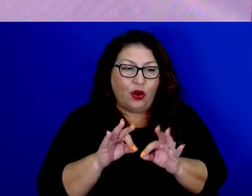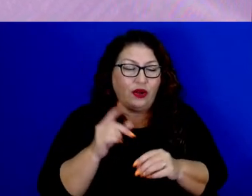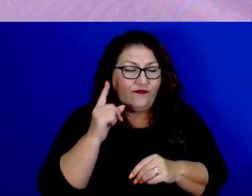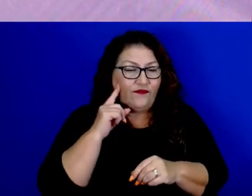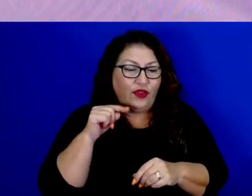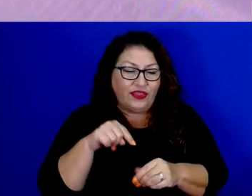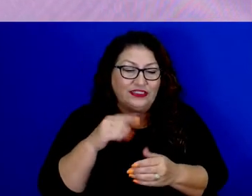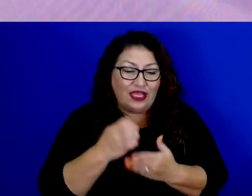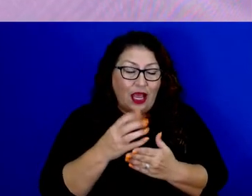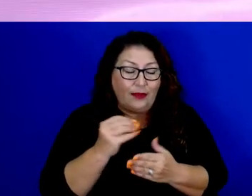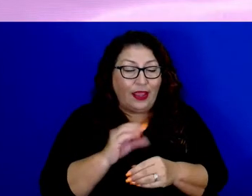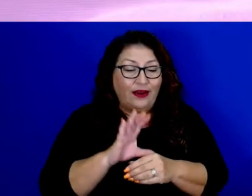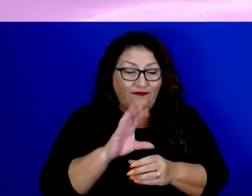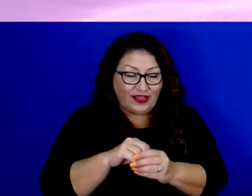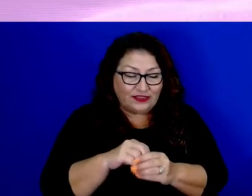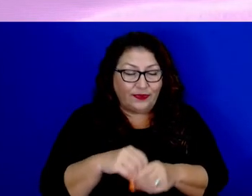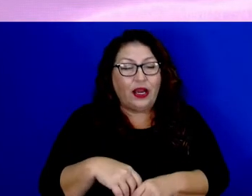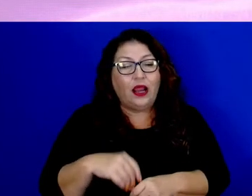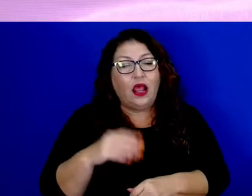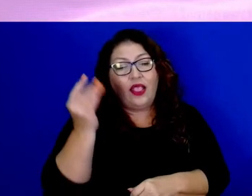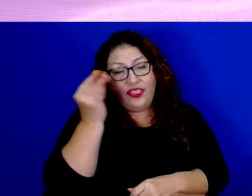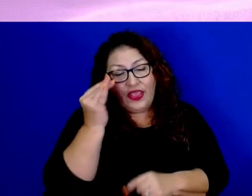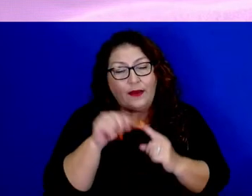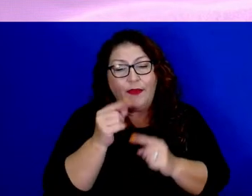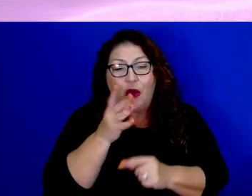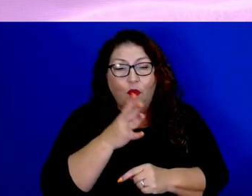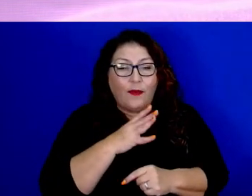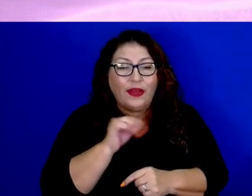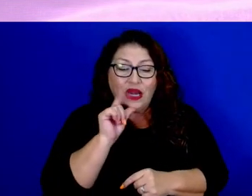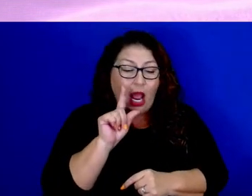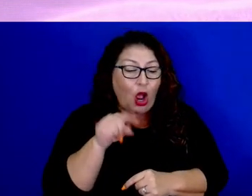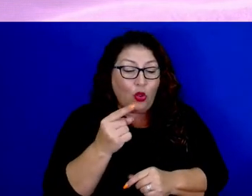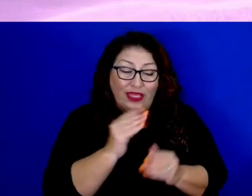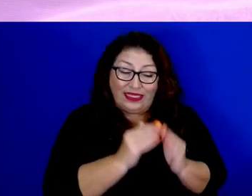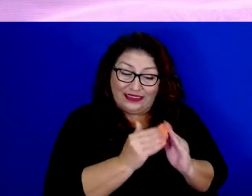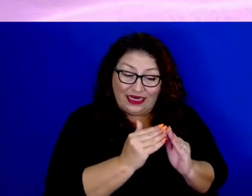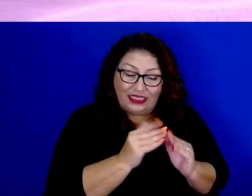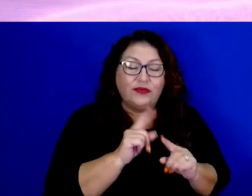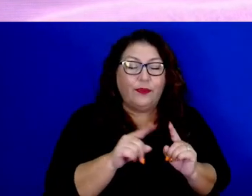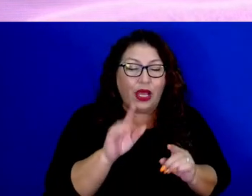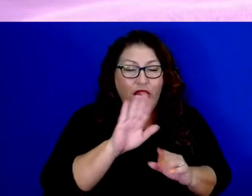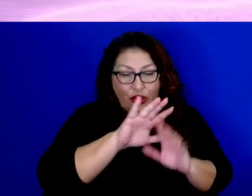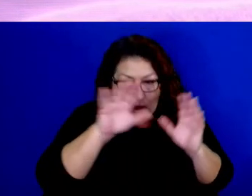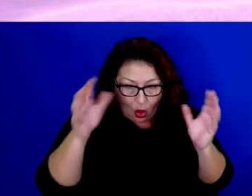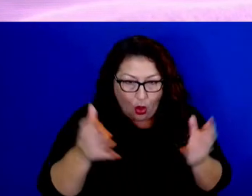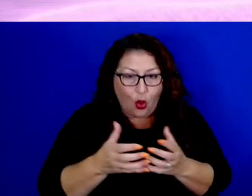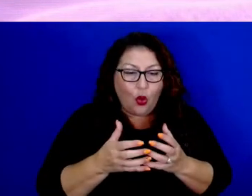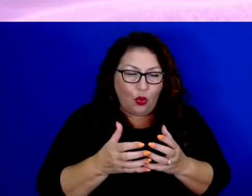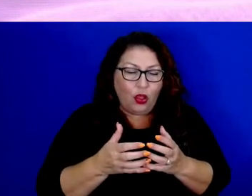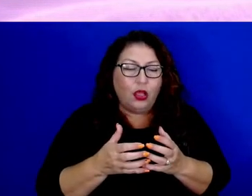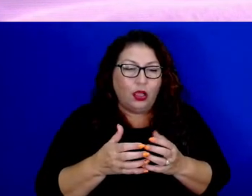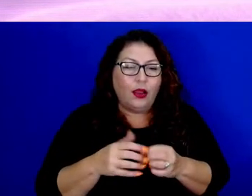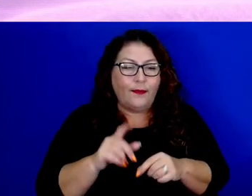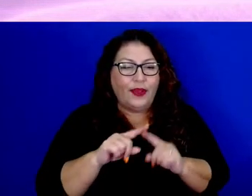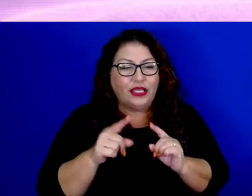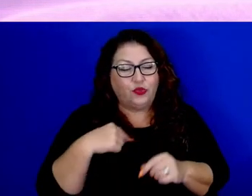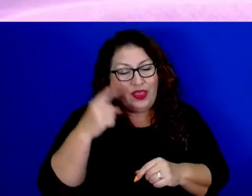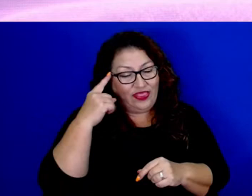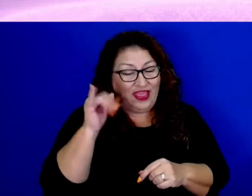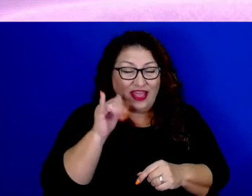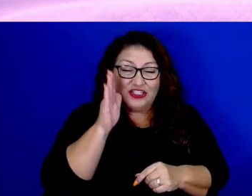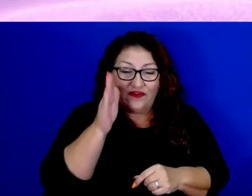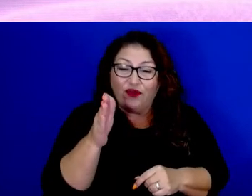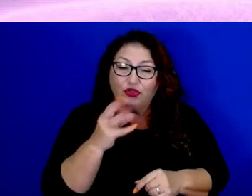are thinking about women not only in cities, but in the whole country, because we think that it's the future and we need to face